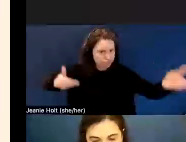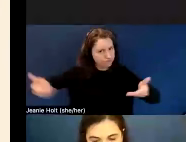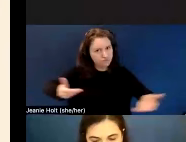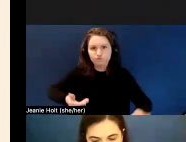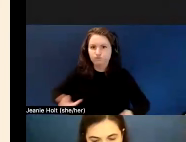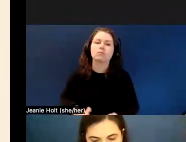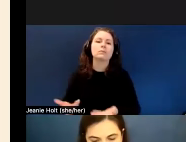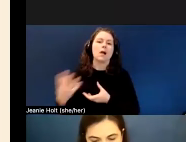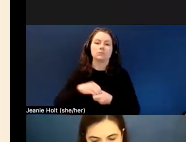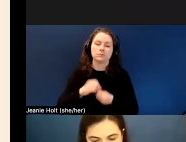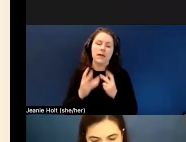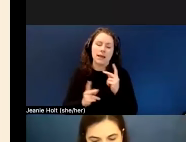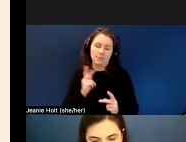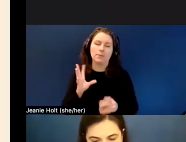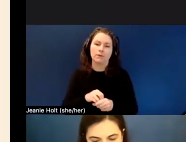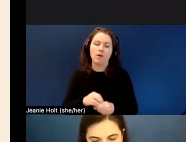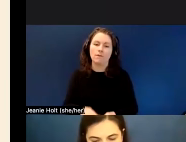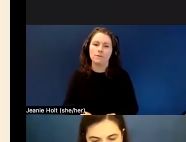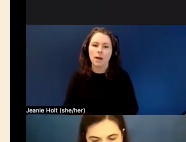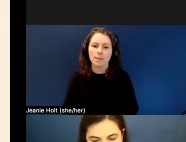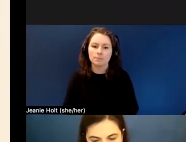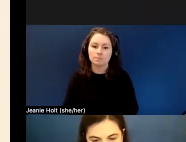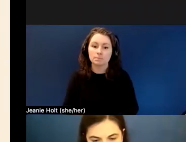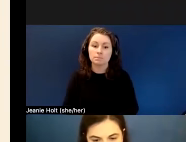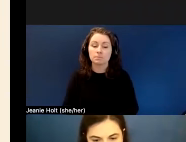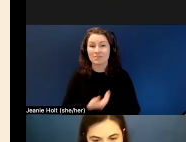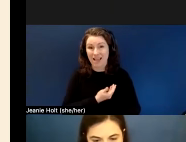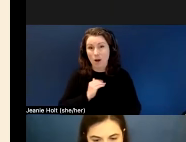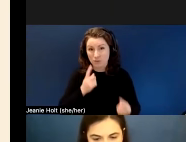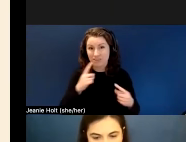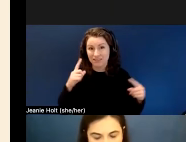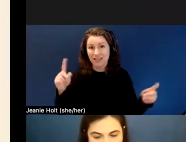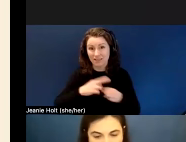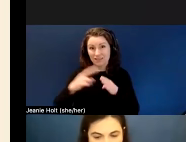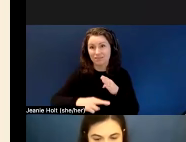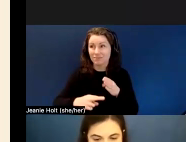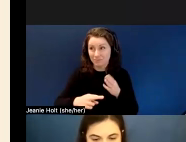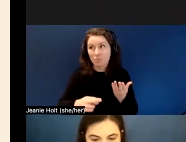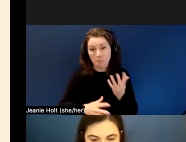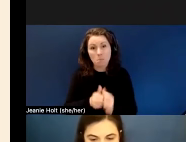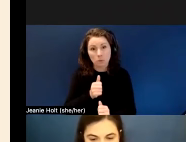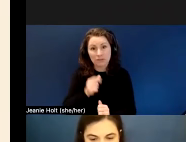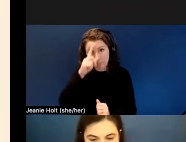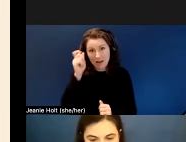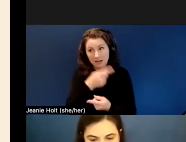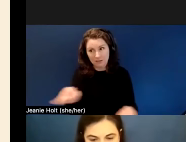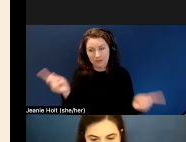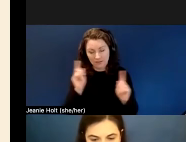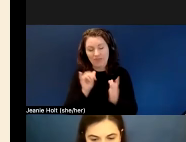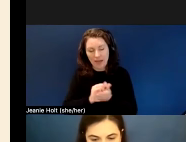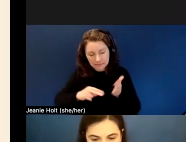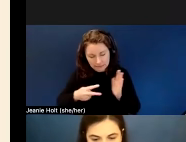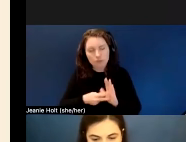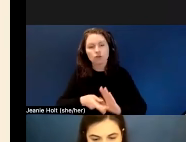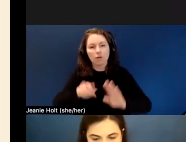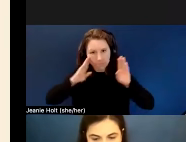to bring a lot of folks on. And I attribute our success in large part to that intentional focus